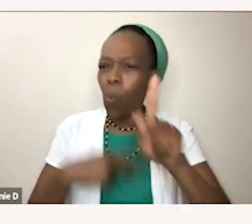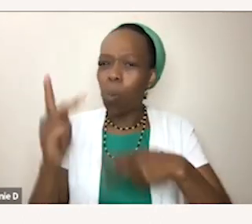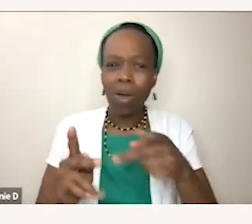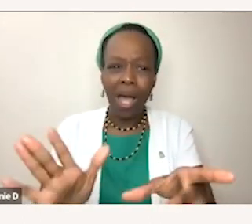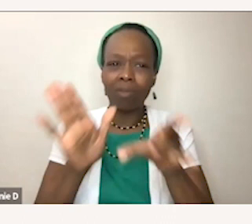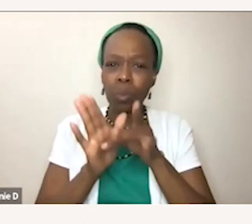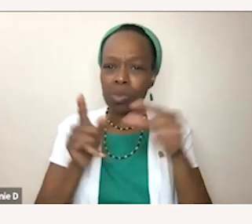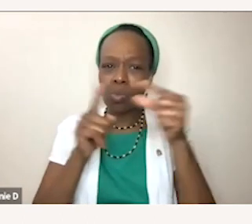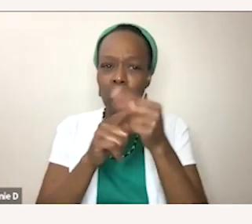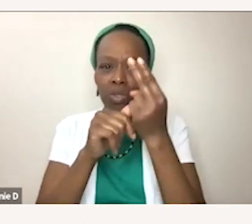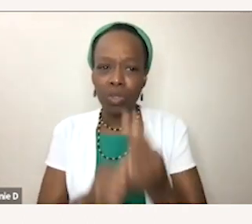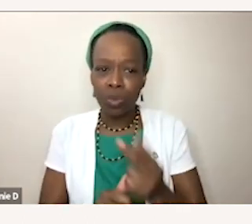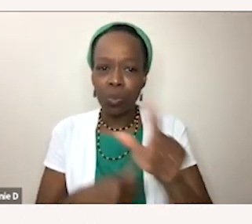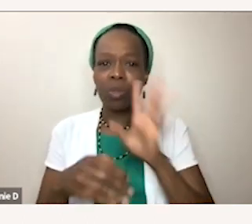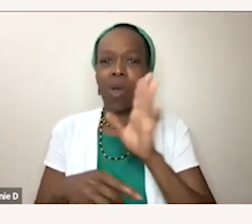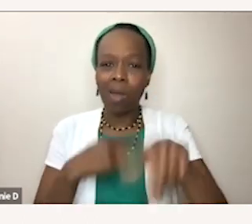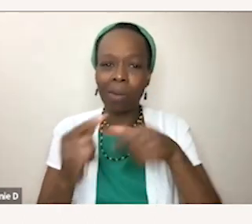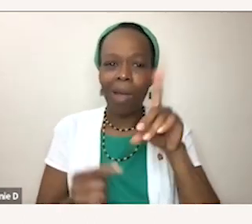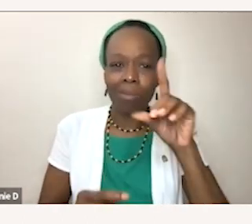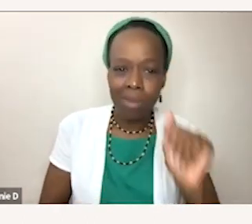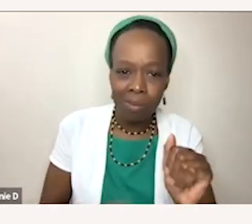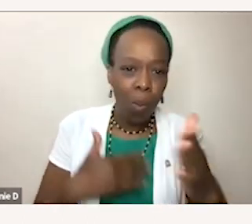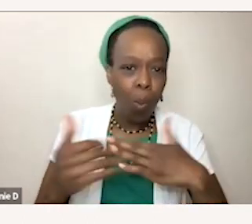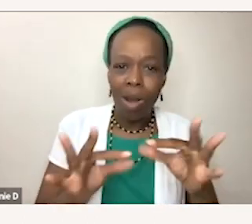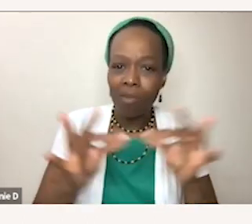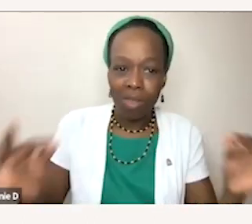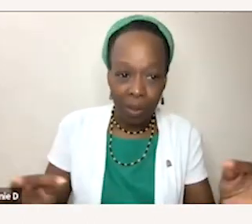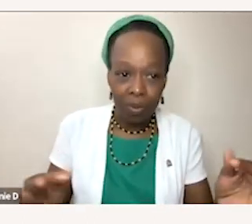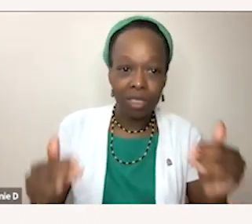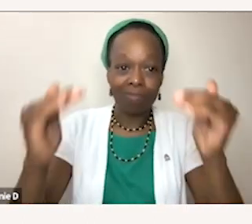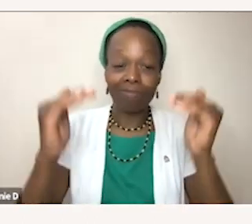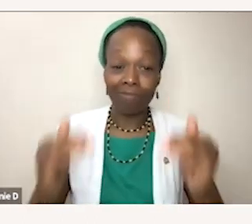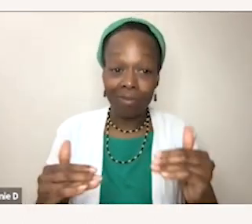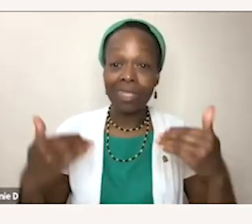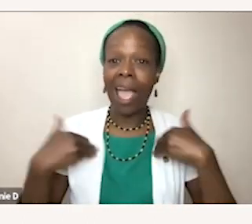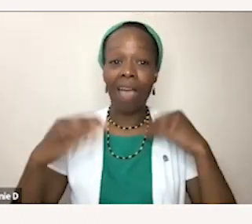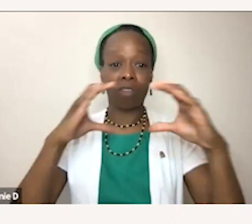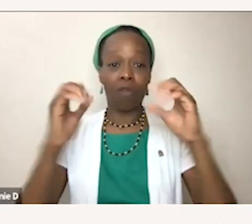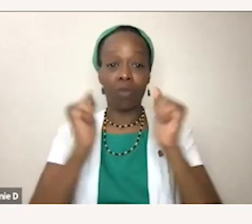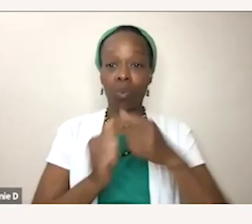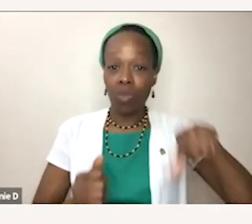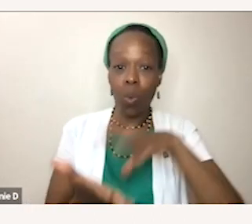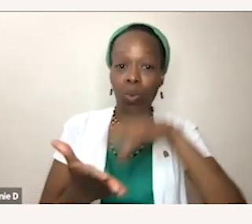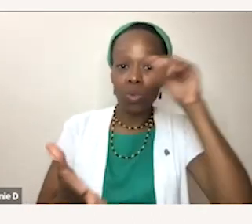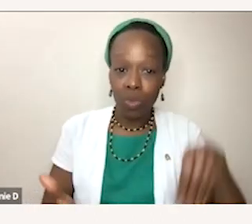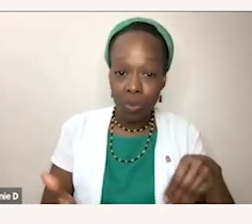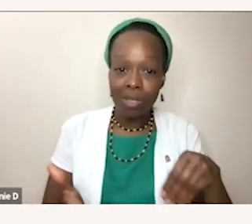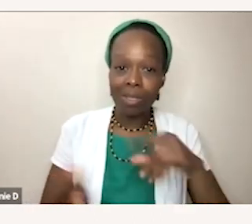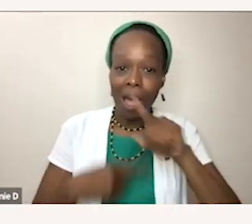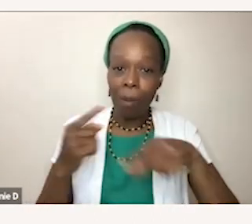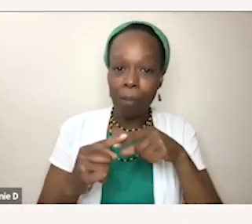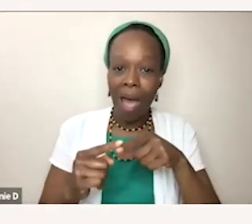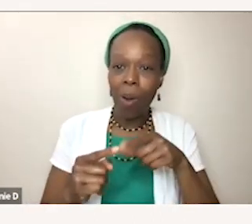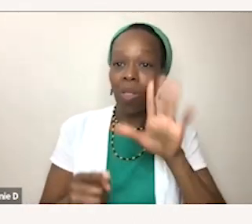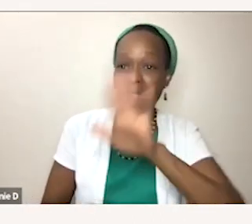identify and shift away from ableist language where you can. Have conversations with your student, read the preference or self-identification or your